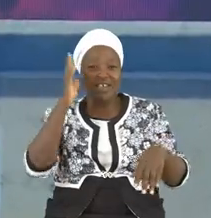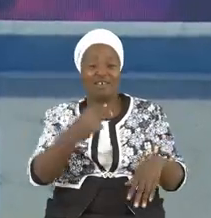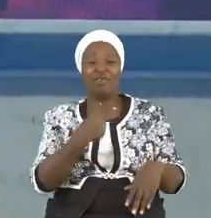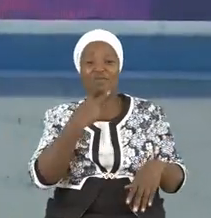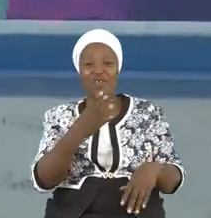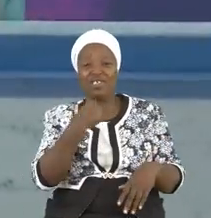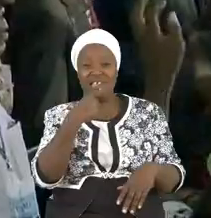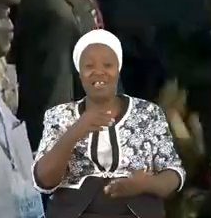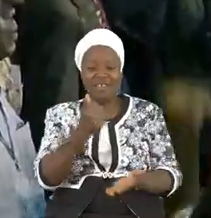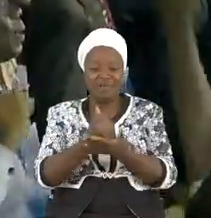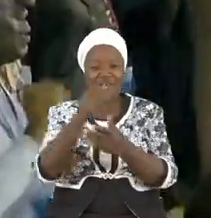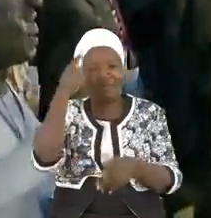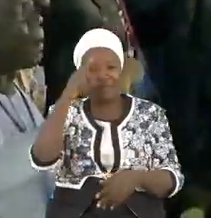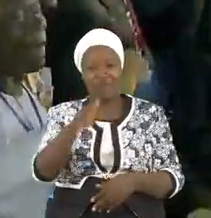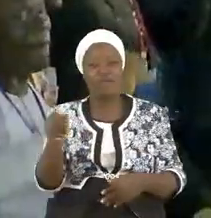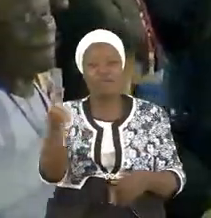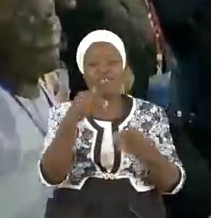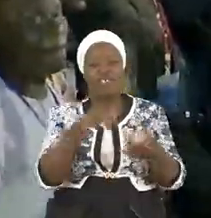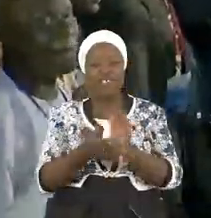too in Jesus' name.